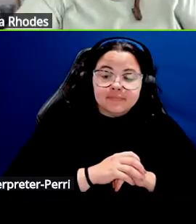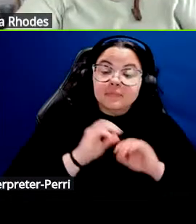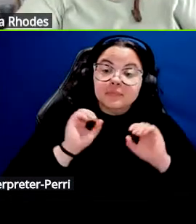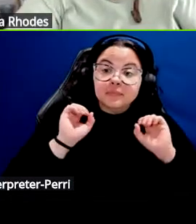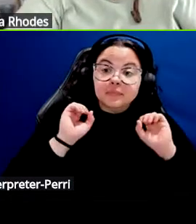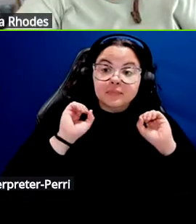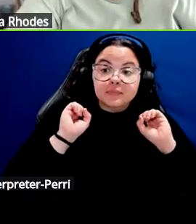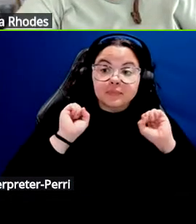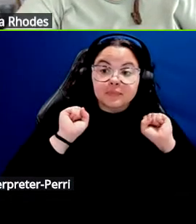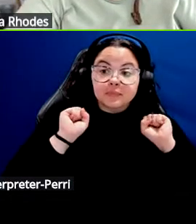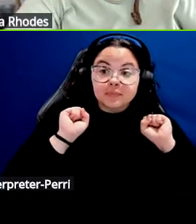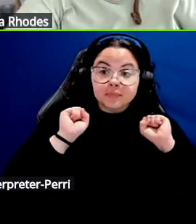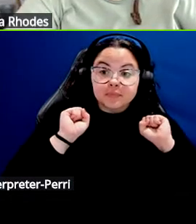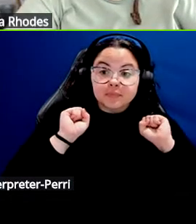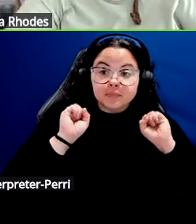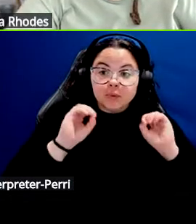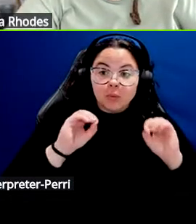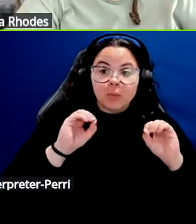So,